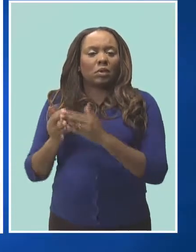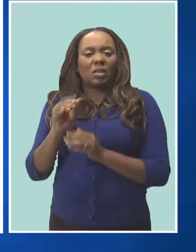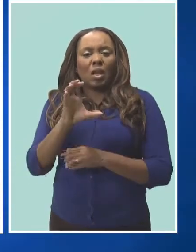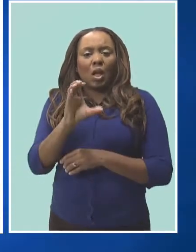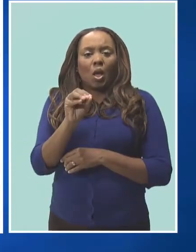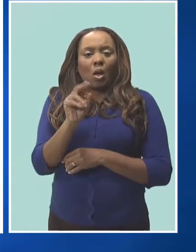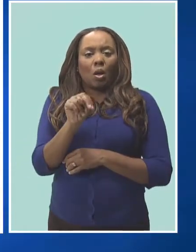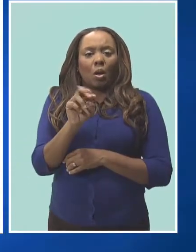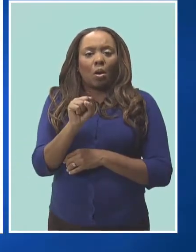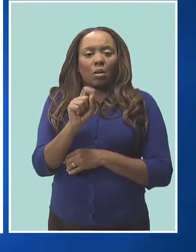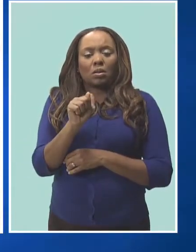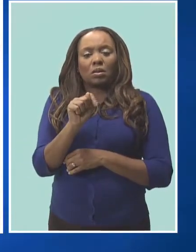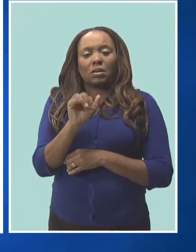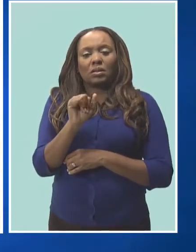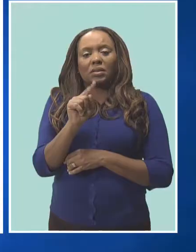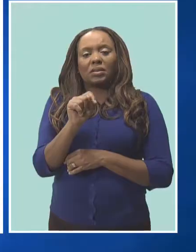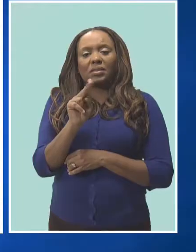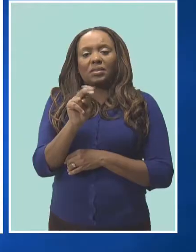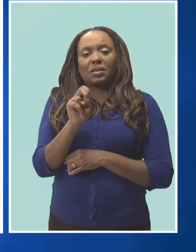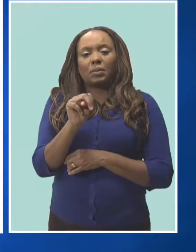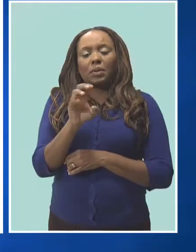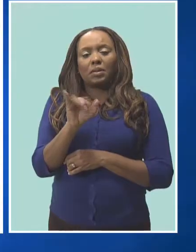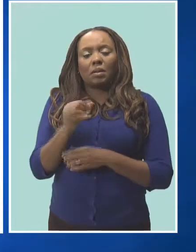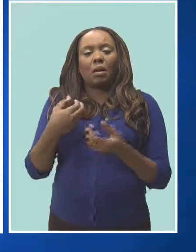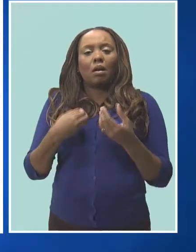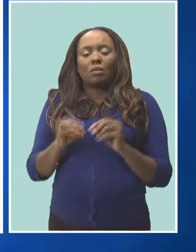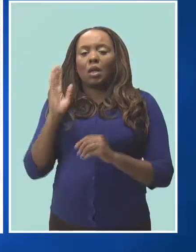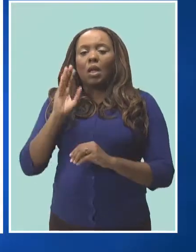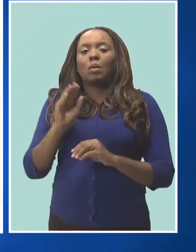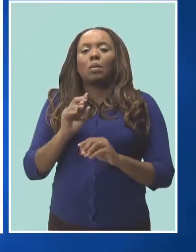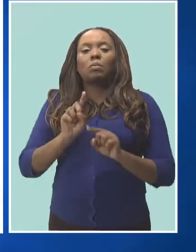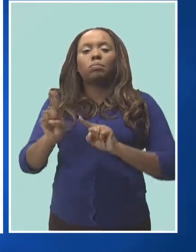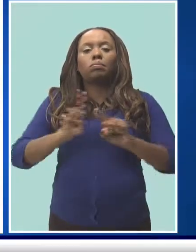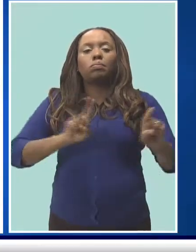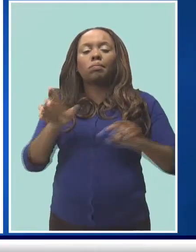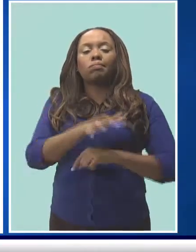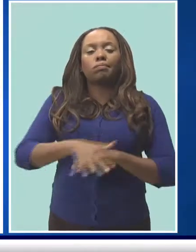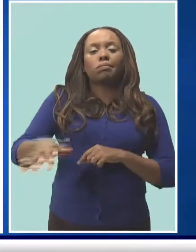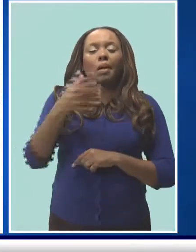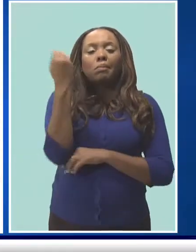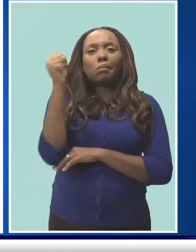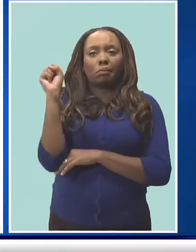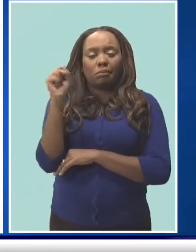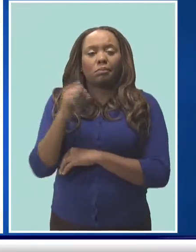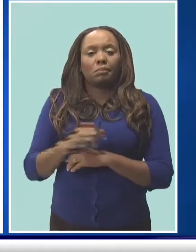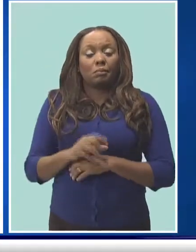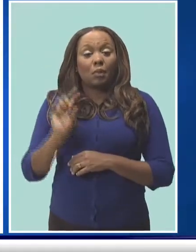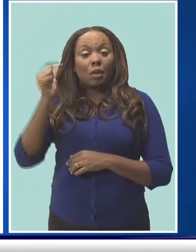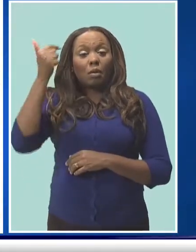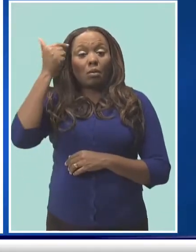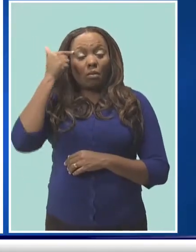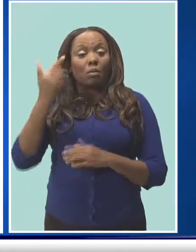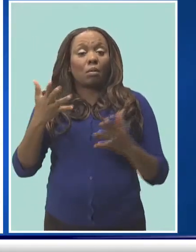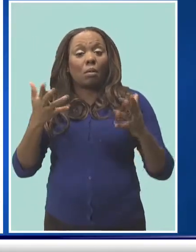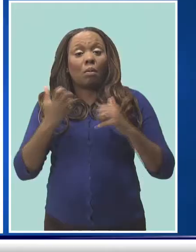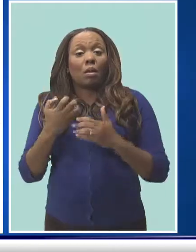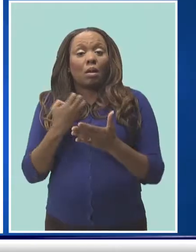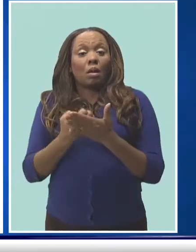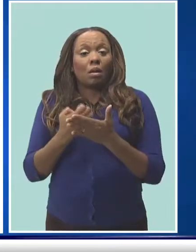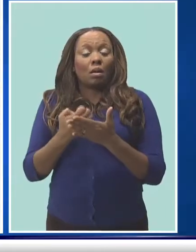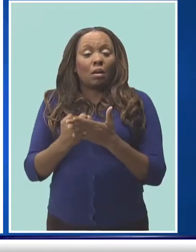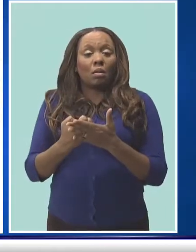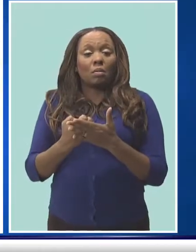we will move around the country and we will protest in every constituency. The group is also demanding conditions for economic democracy